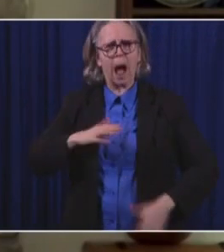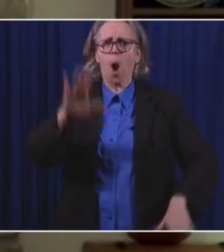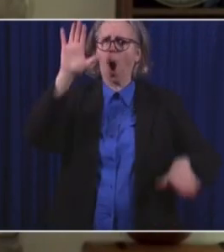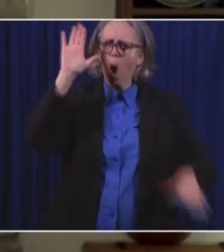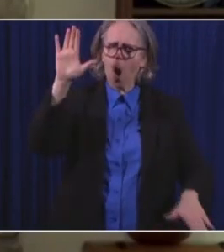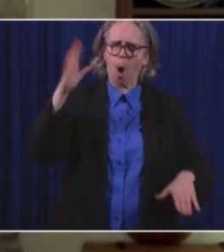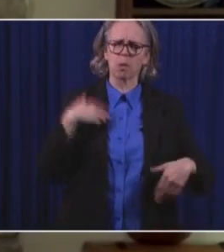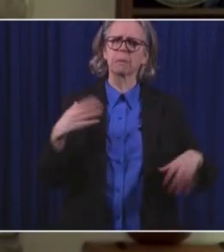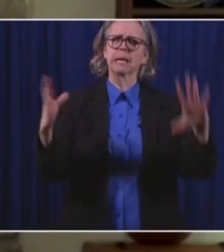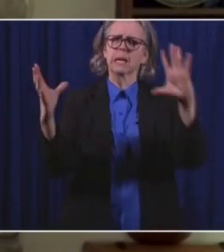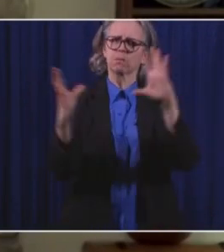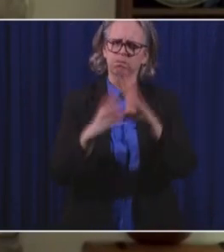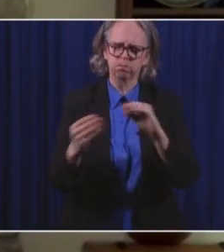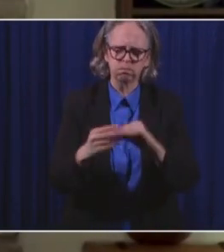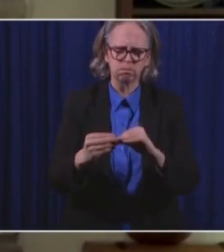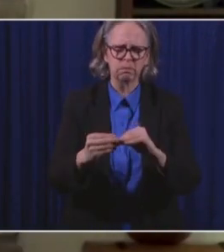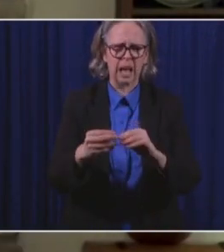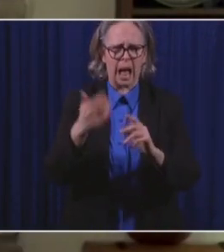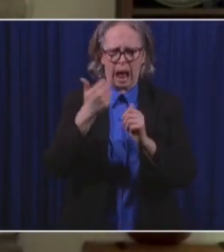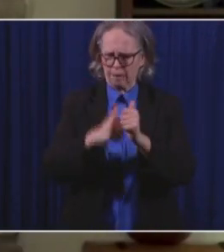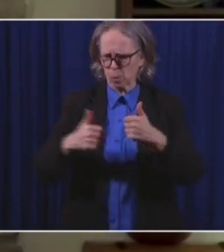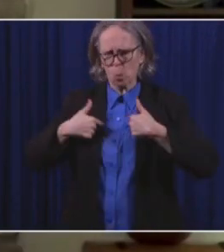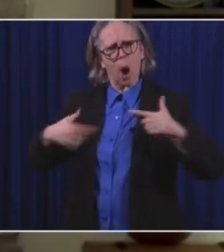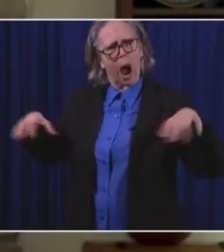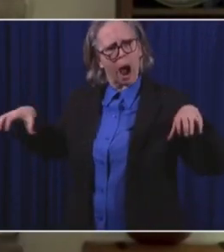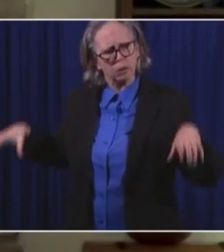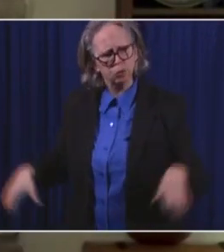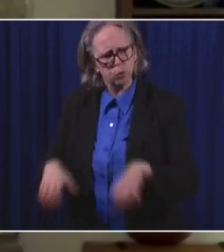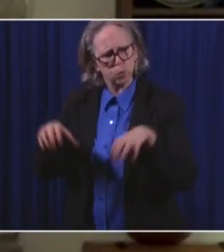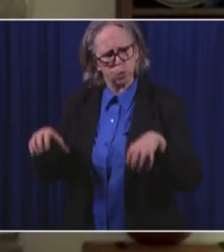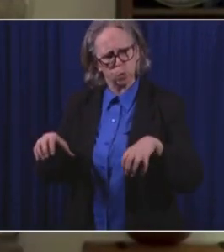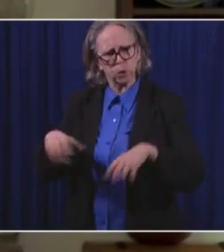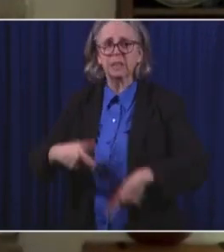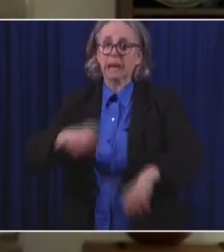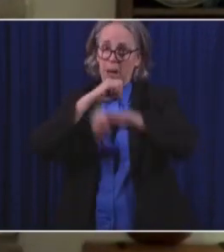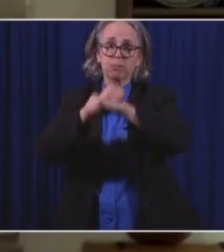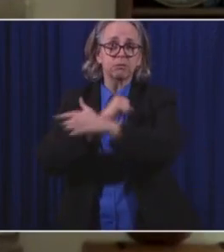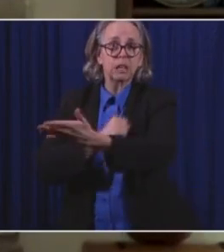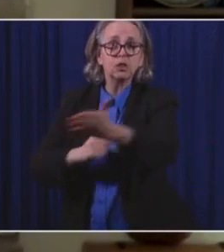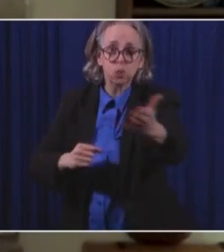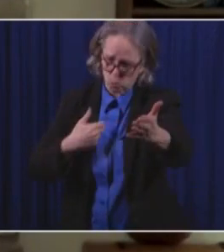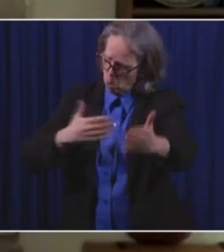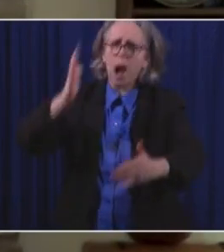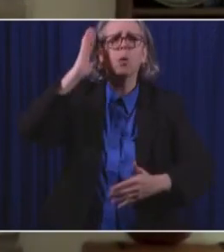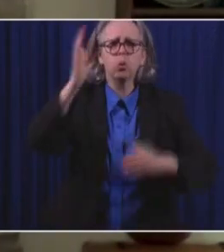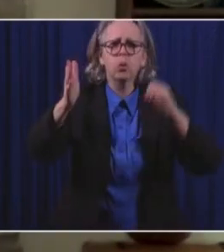power to protect the lives and the well-being of my fellow Ohioans.